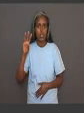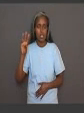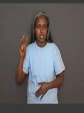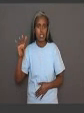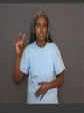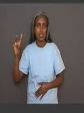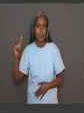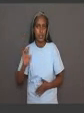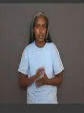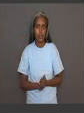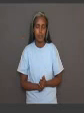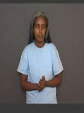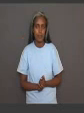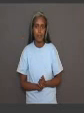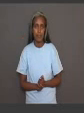16.67.